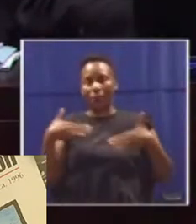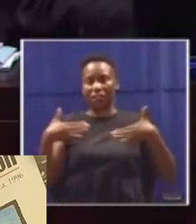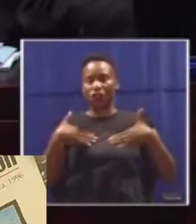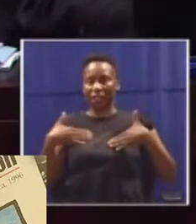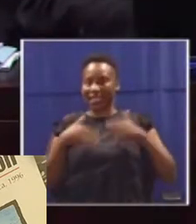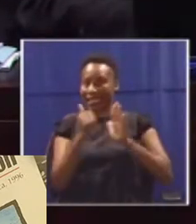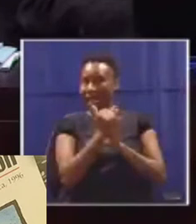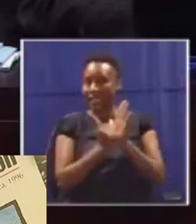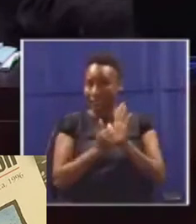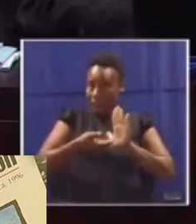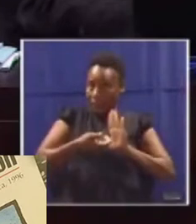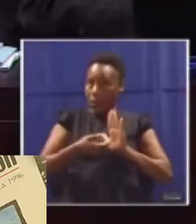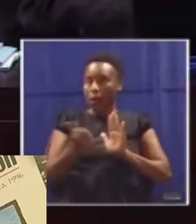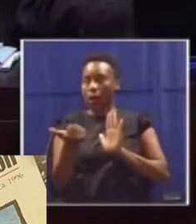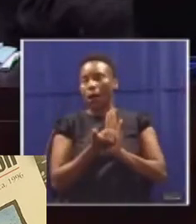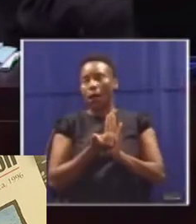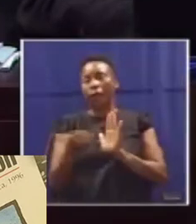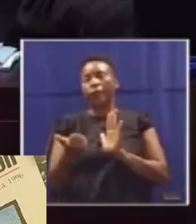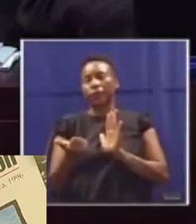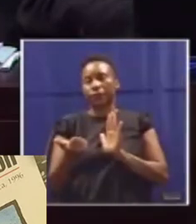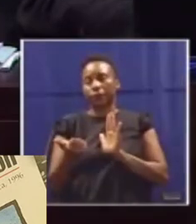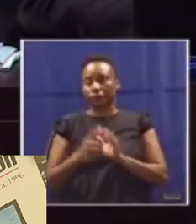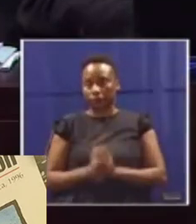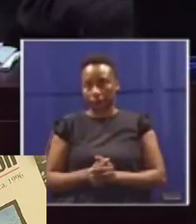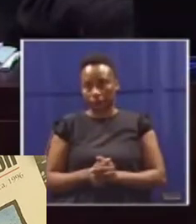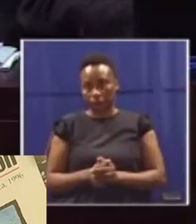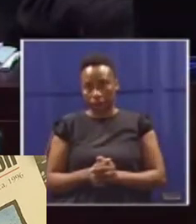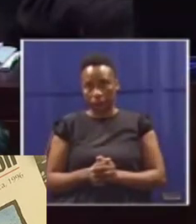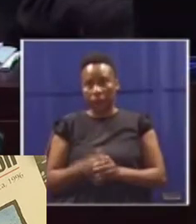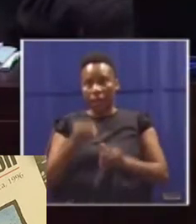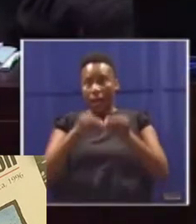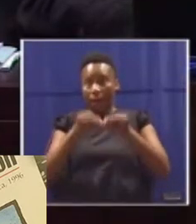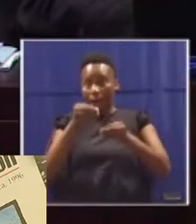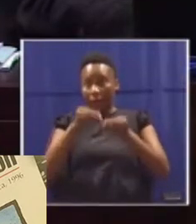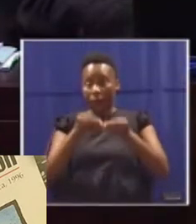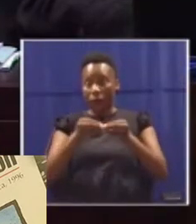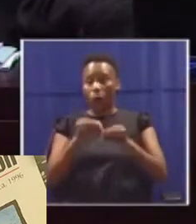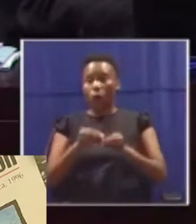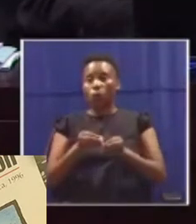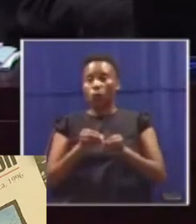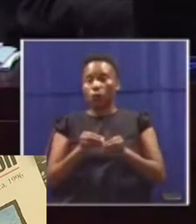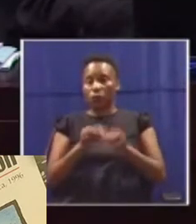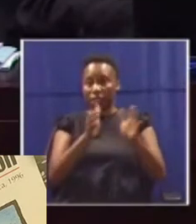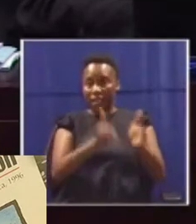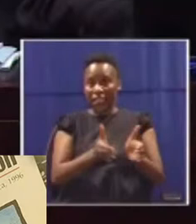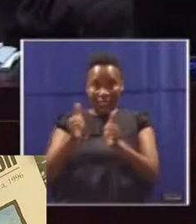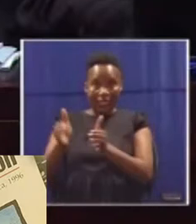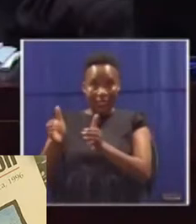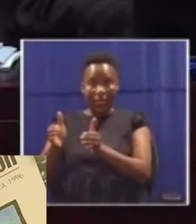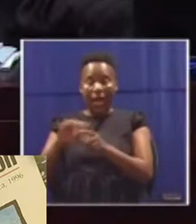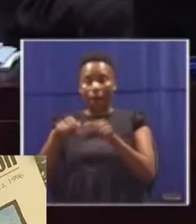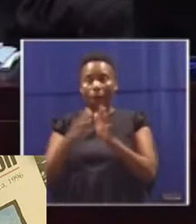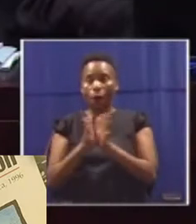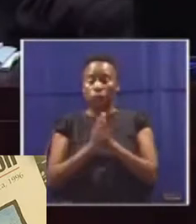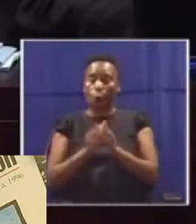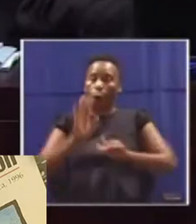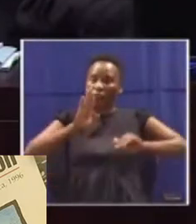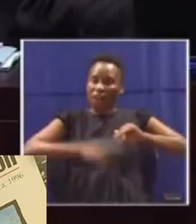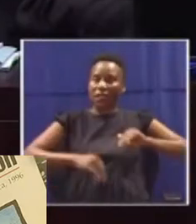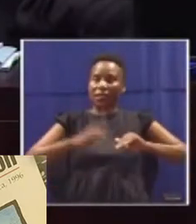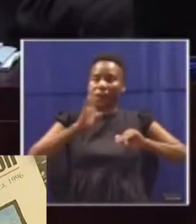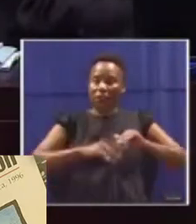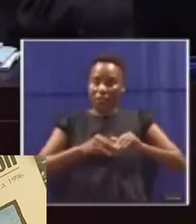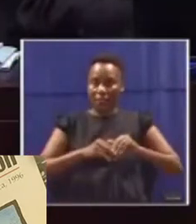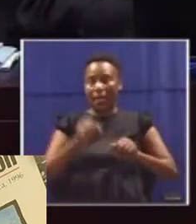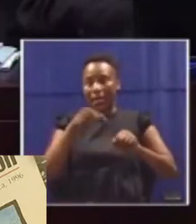Act. Amendment of the section dealing with offenses was amended. The